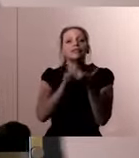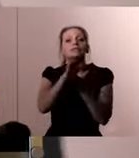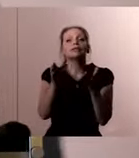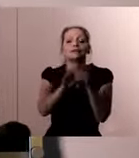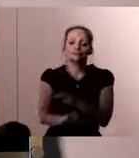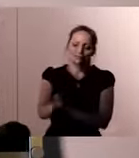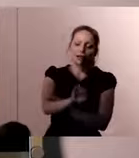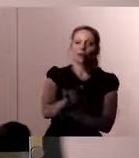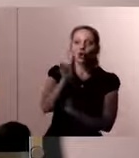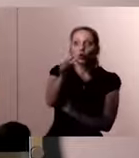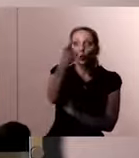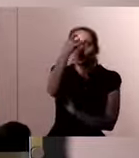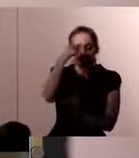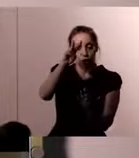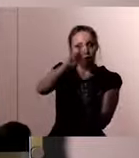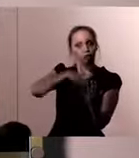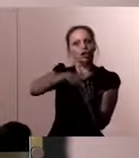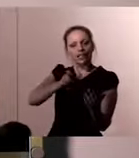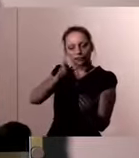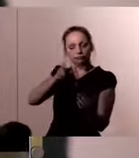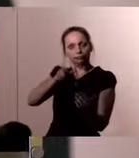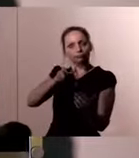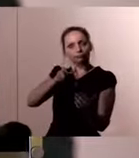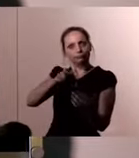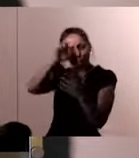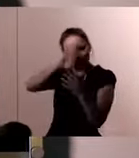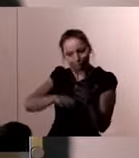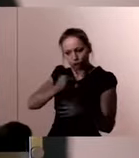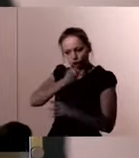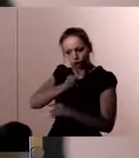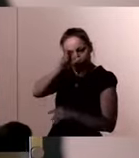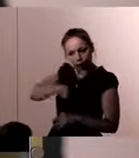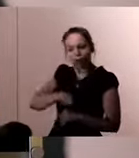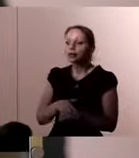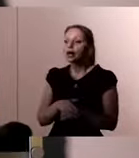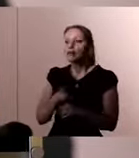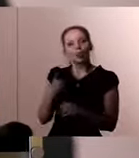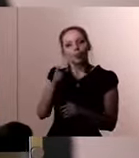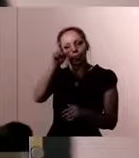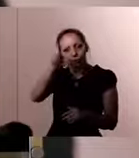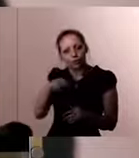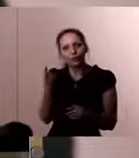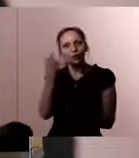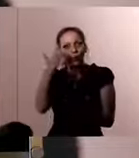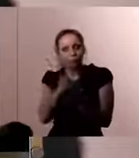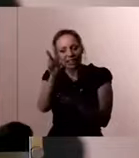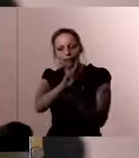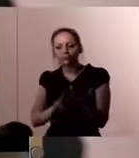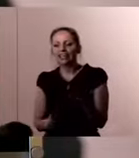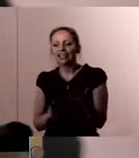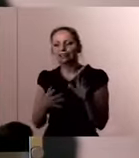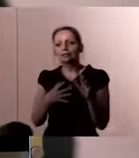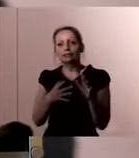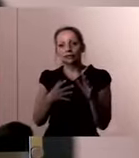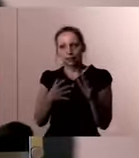you're reading a journalist and the person that you're reading does not have any loyalty to the reader. They understandably have loyalty to their